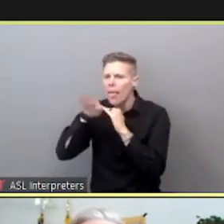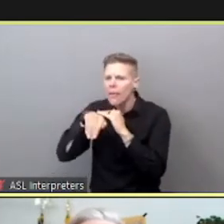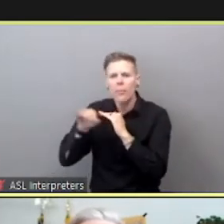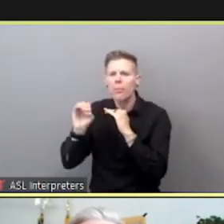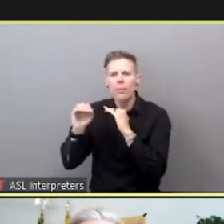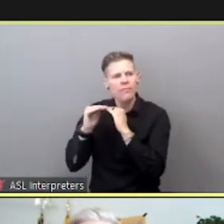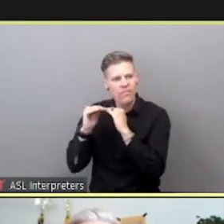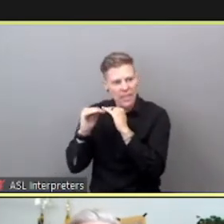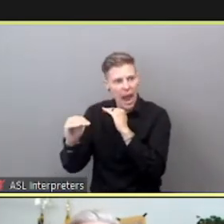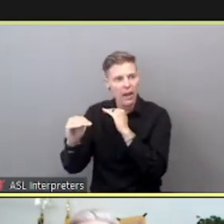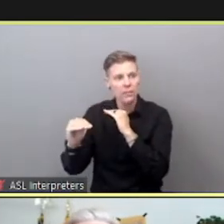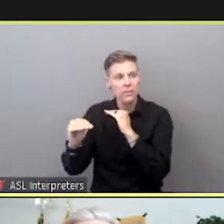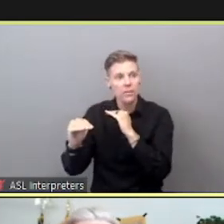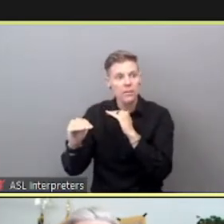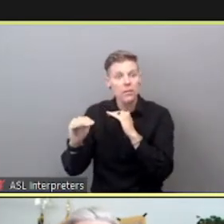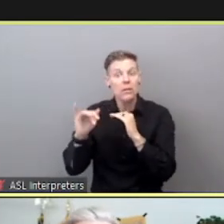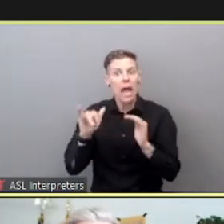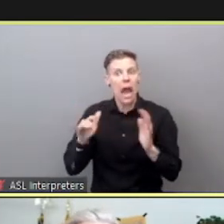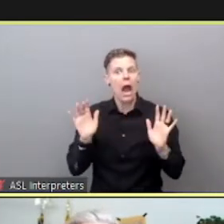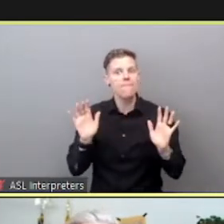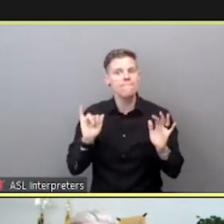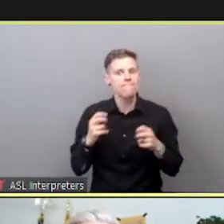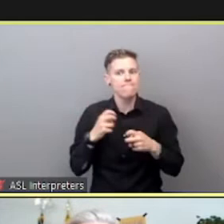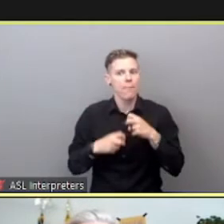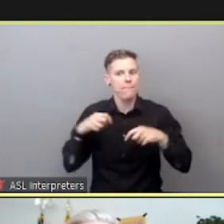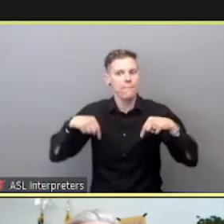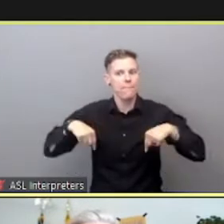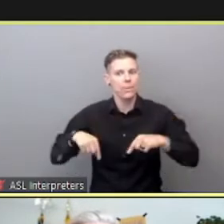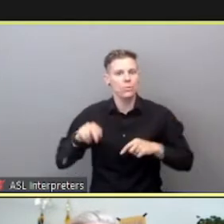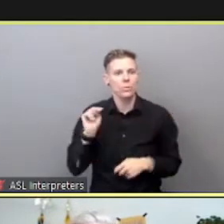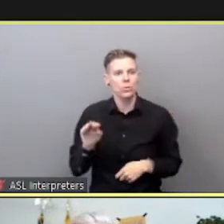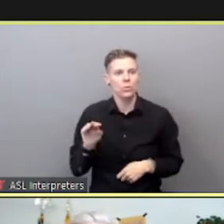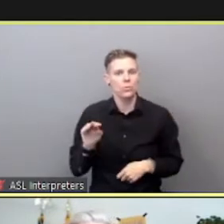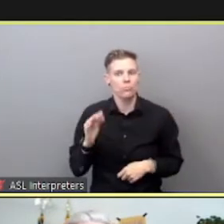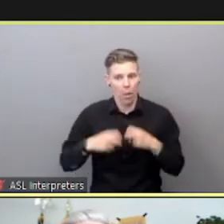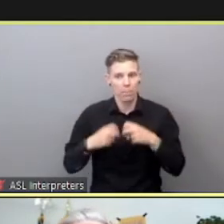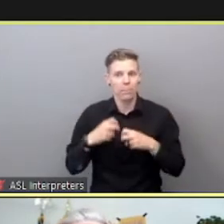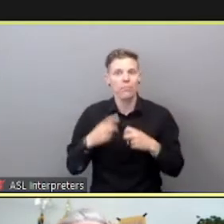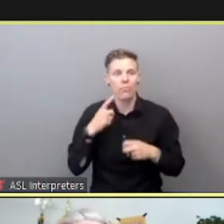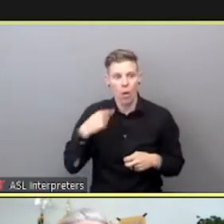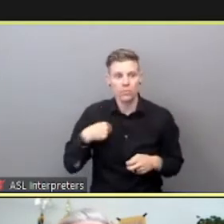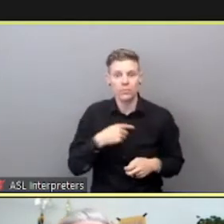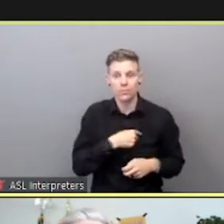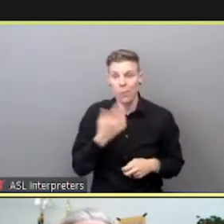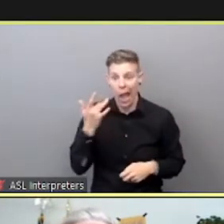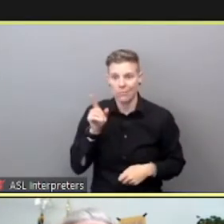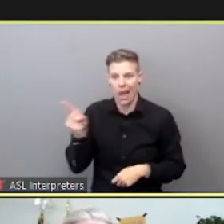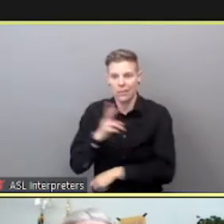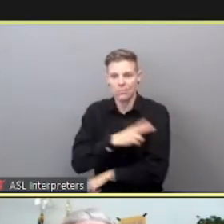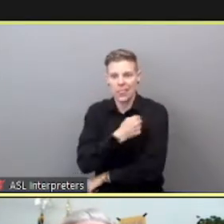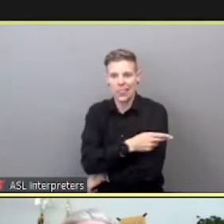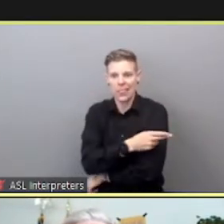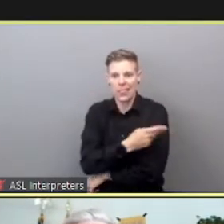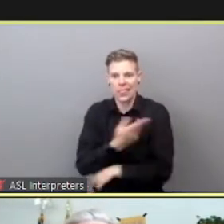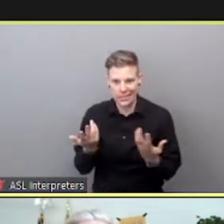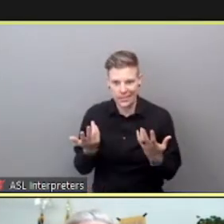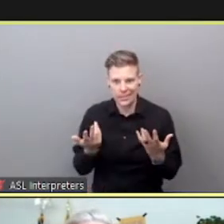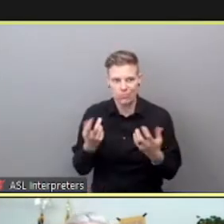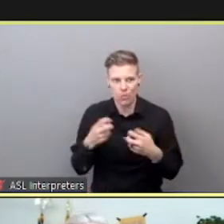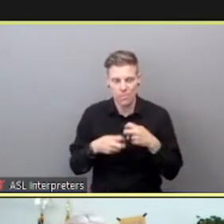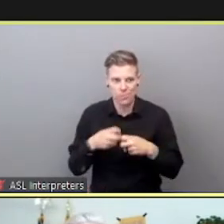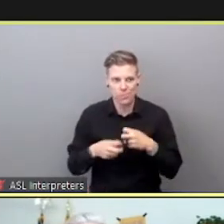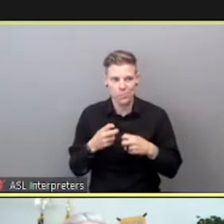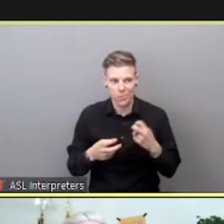New Mexico, New Mexicans, and our hospitals. In the next slide, we blow up those last 4 or 5